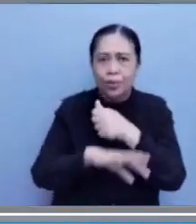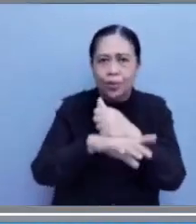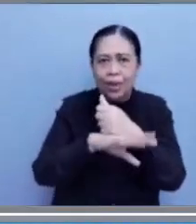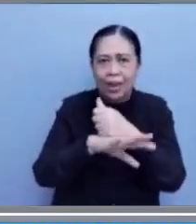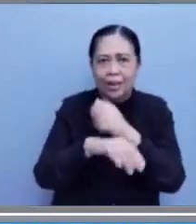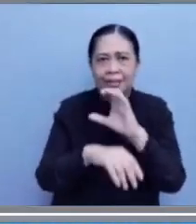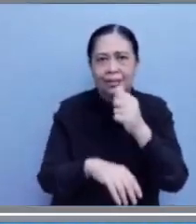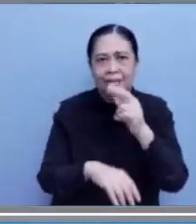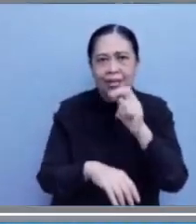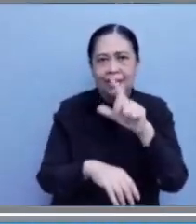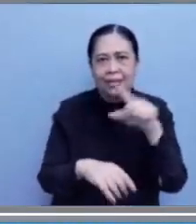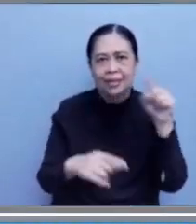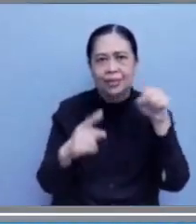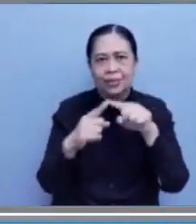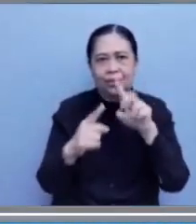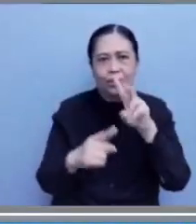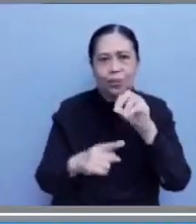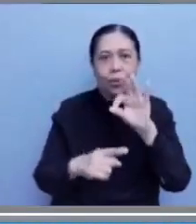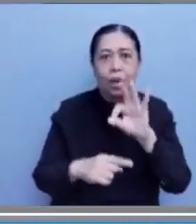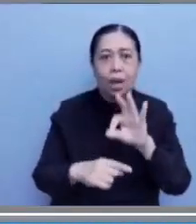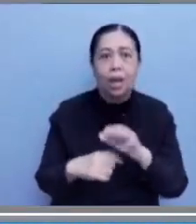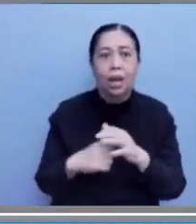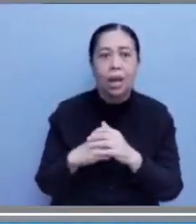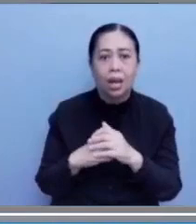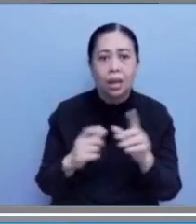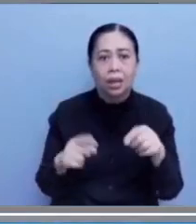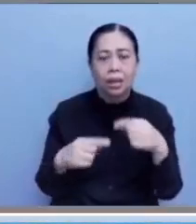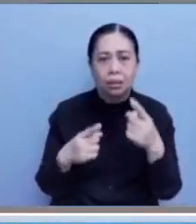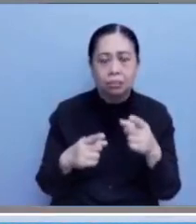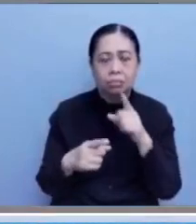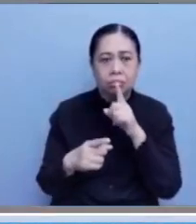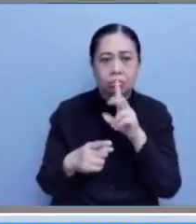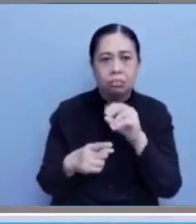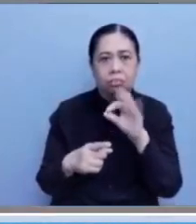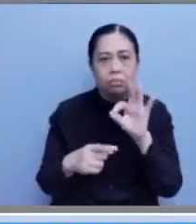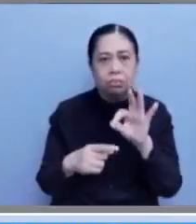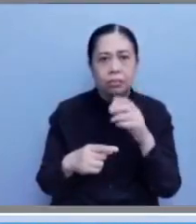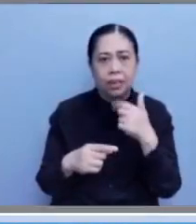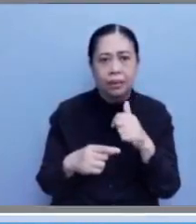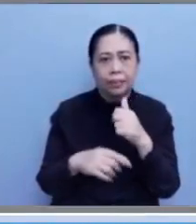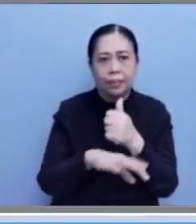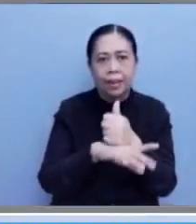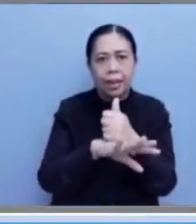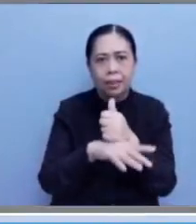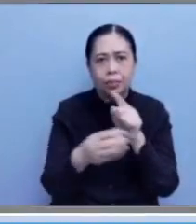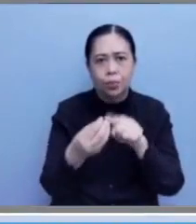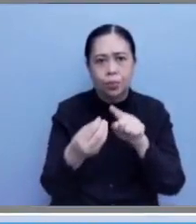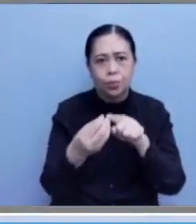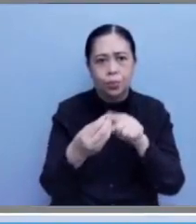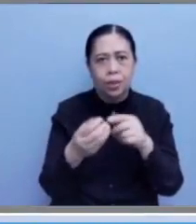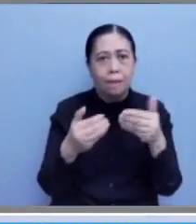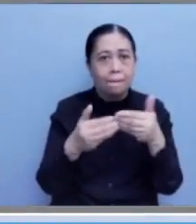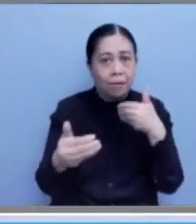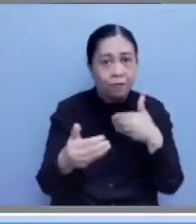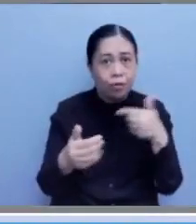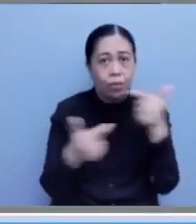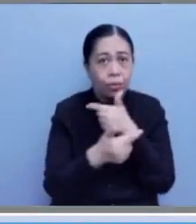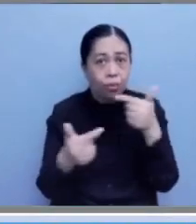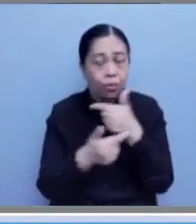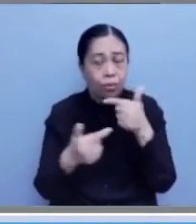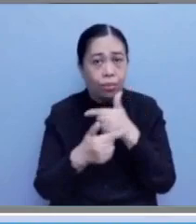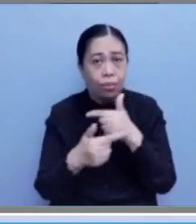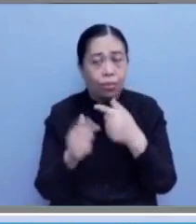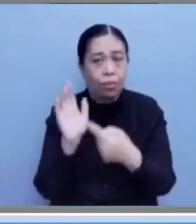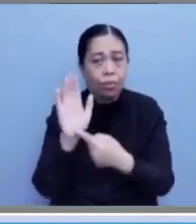hanggang 2009. Wow! Since 2009, okay. In 2009, before my comedy content. Oh, what got you started